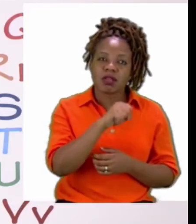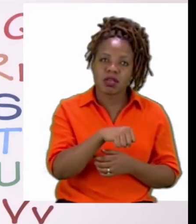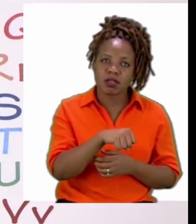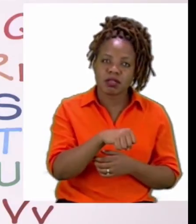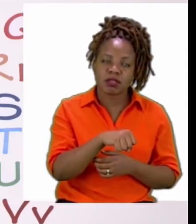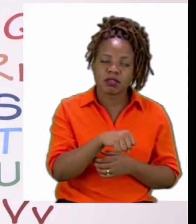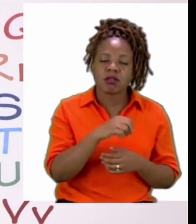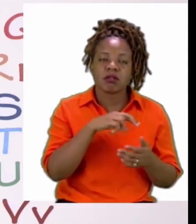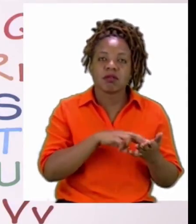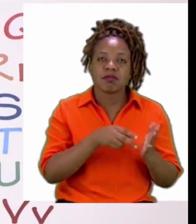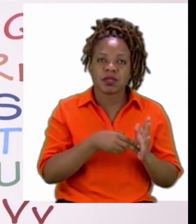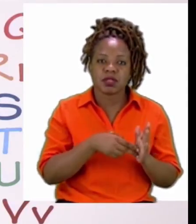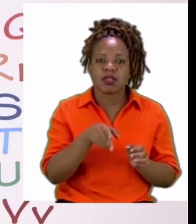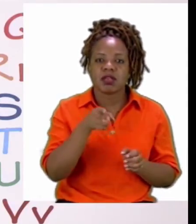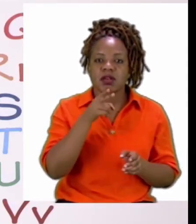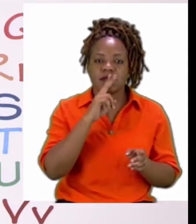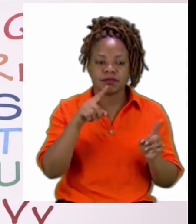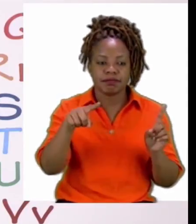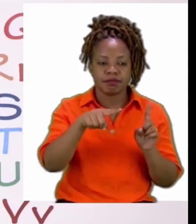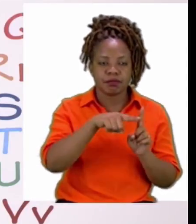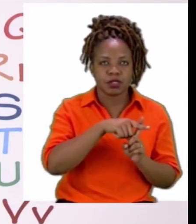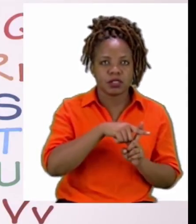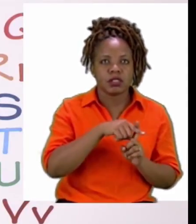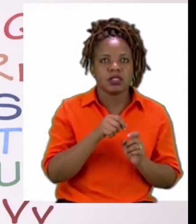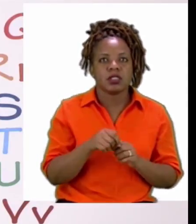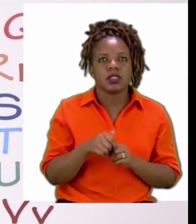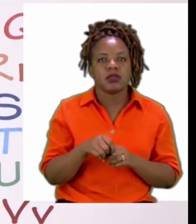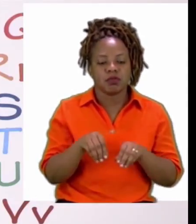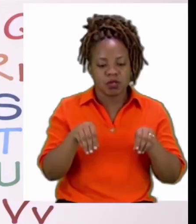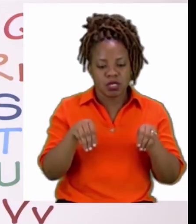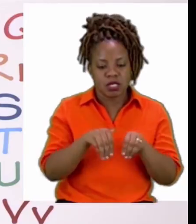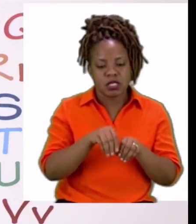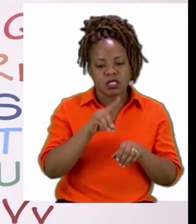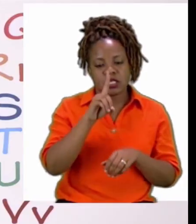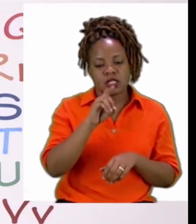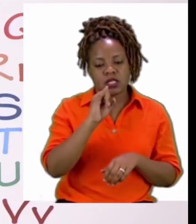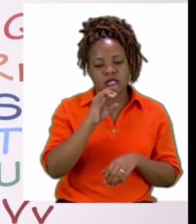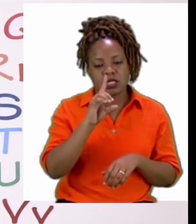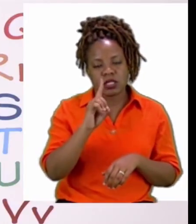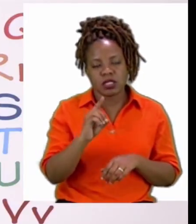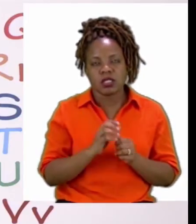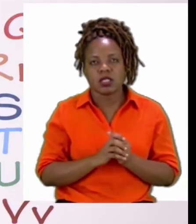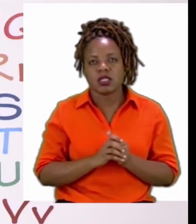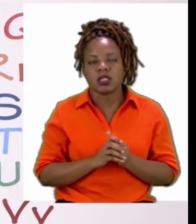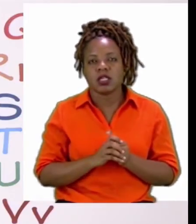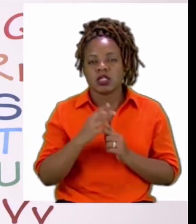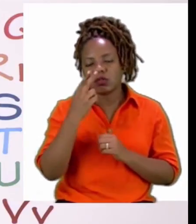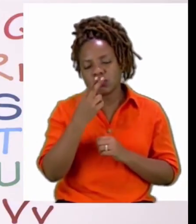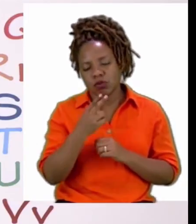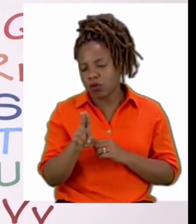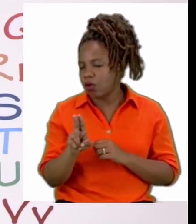we're answering positively, so we are going to use the word did. But a no means that we are